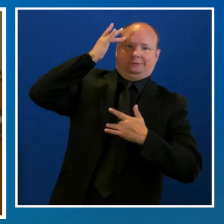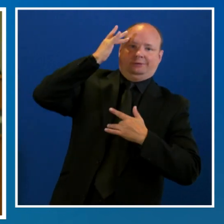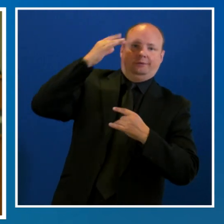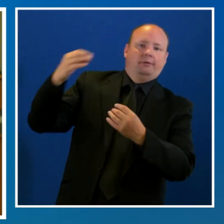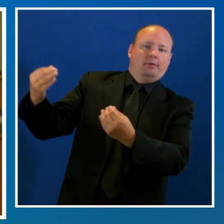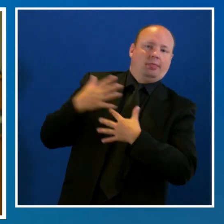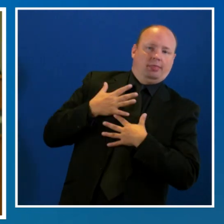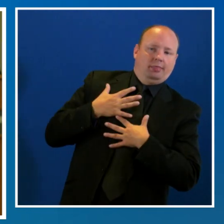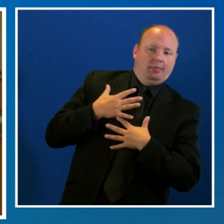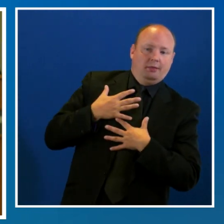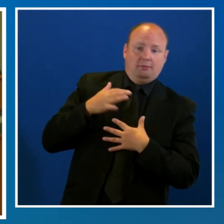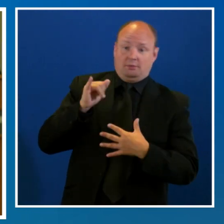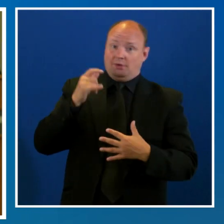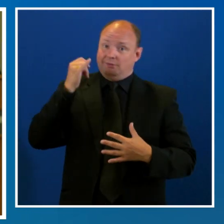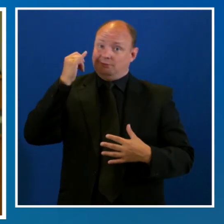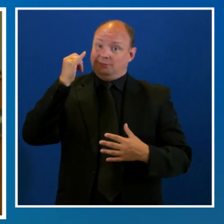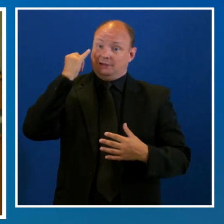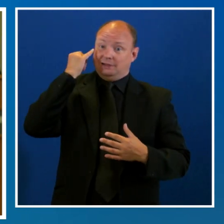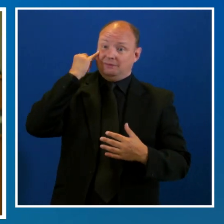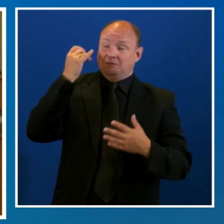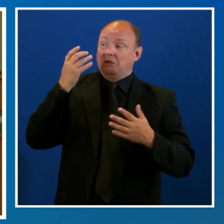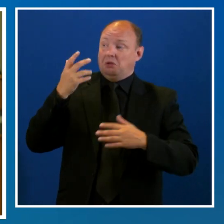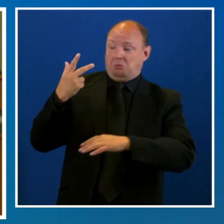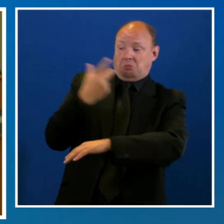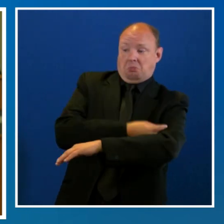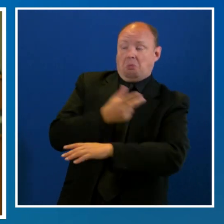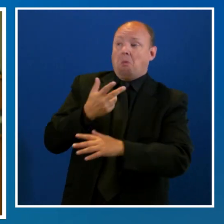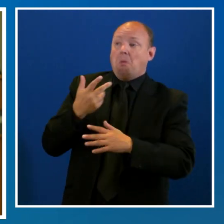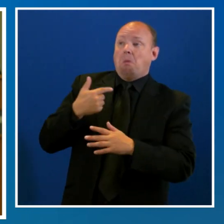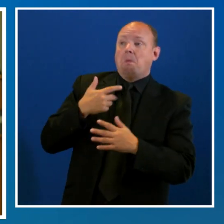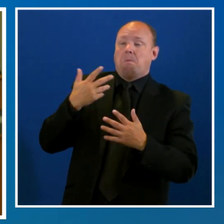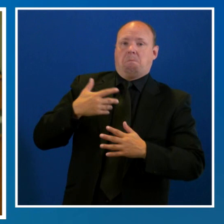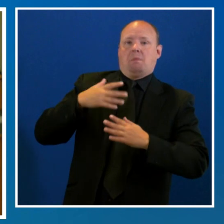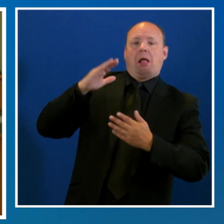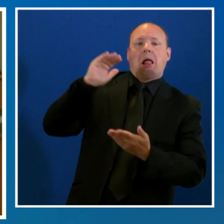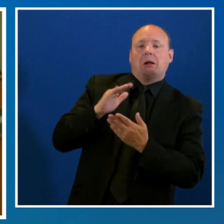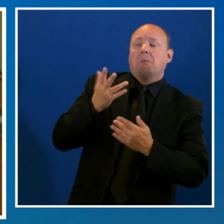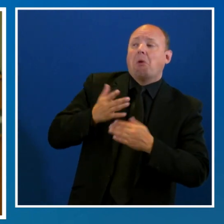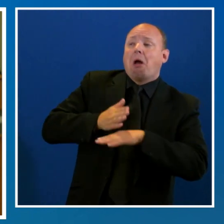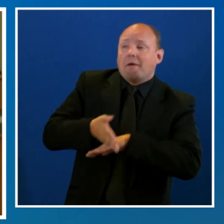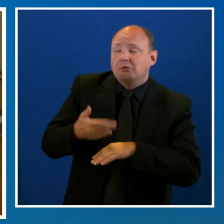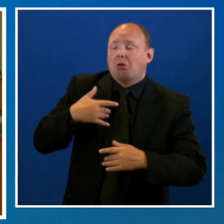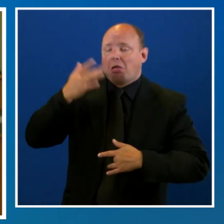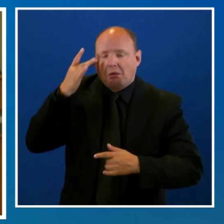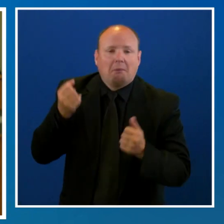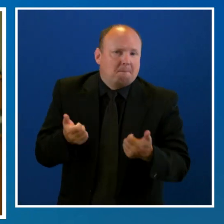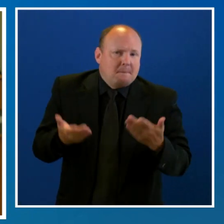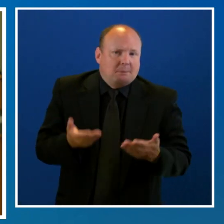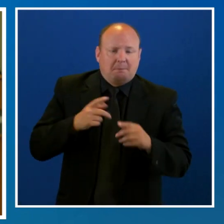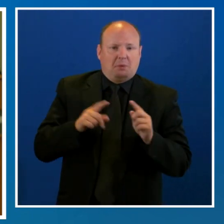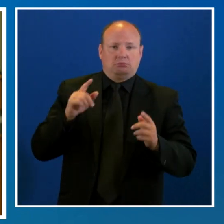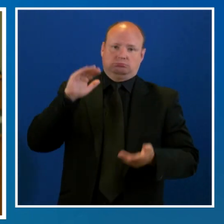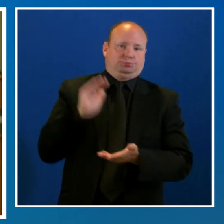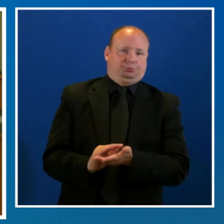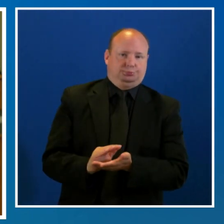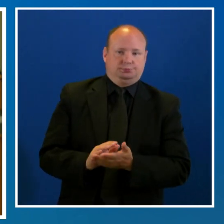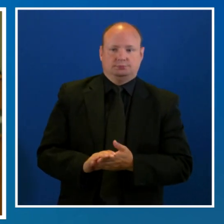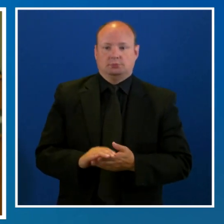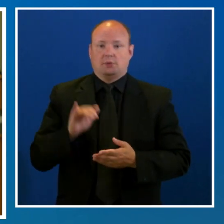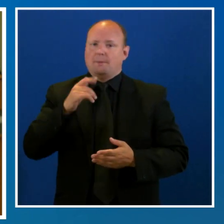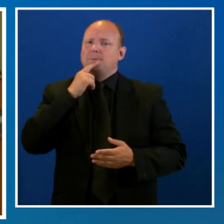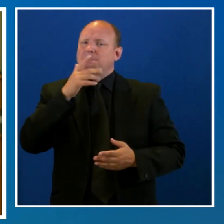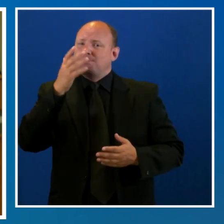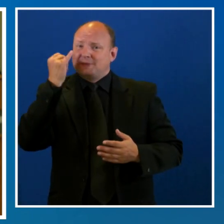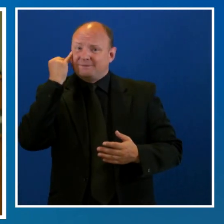breakthrough viruses. If you are not vaccinated, please continue wearing a facial covering and